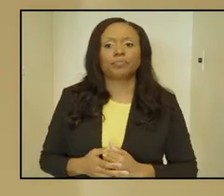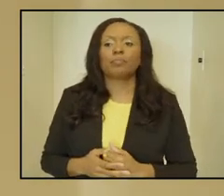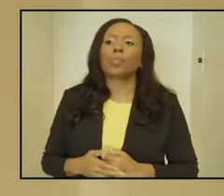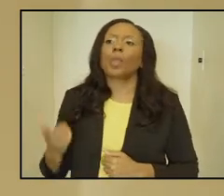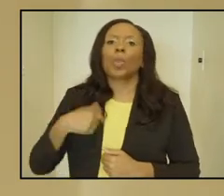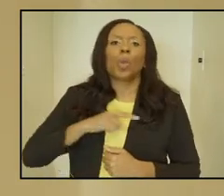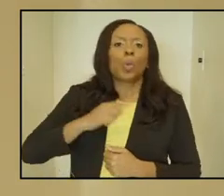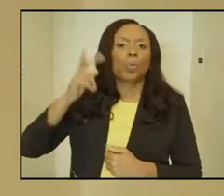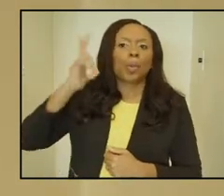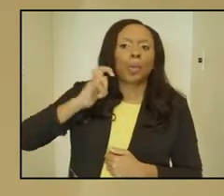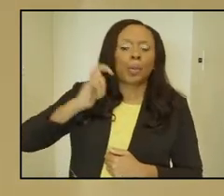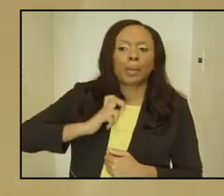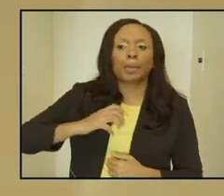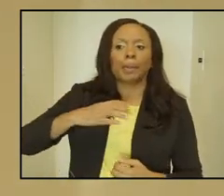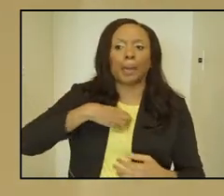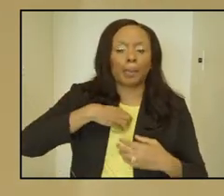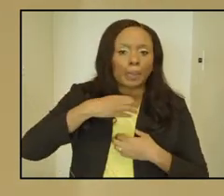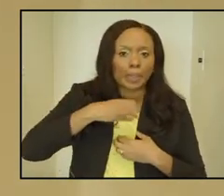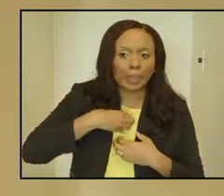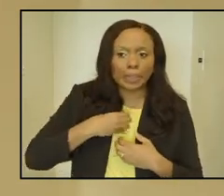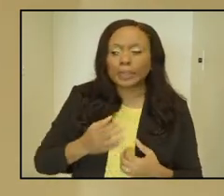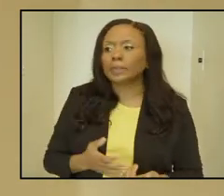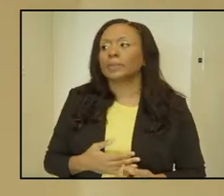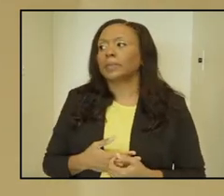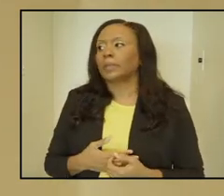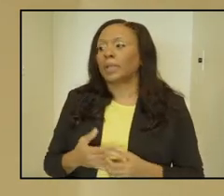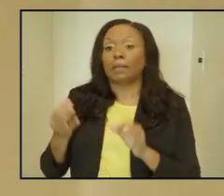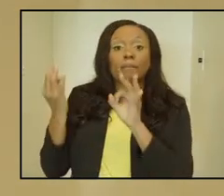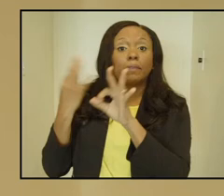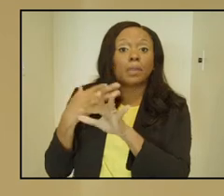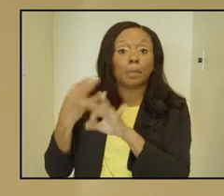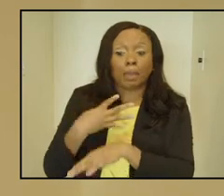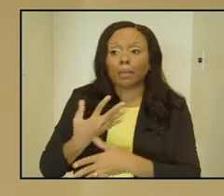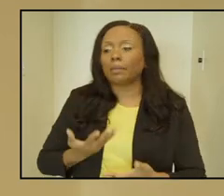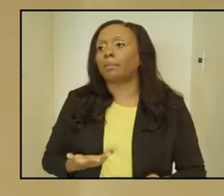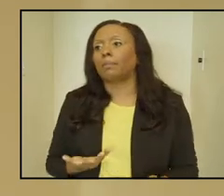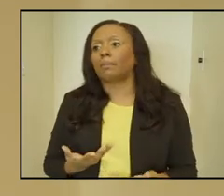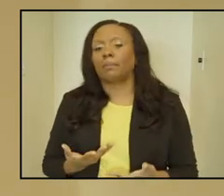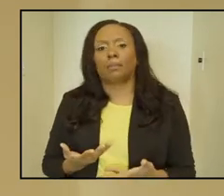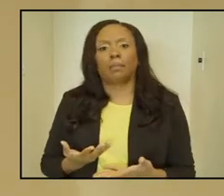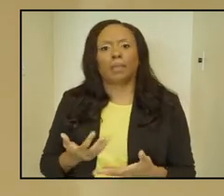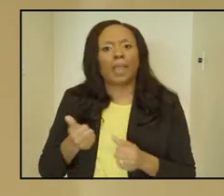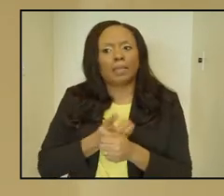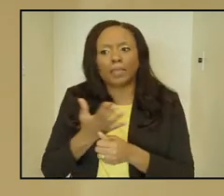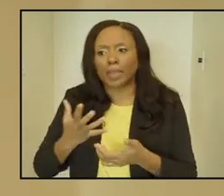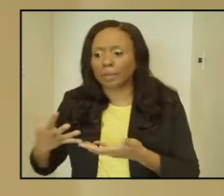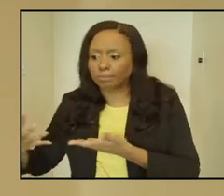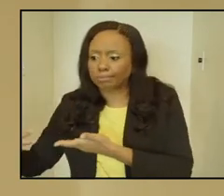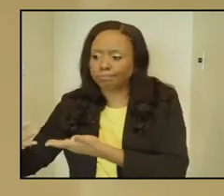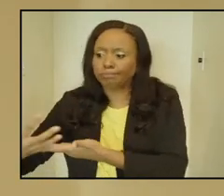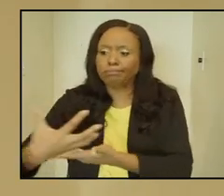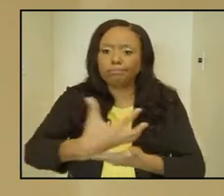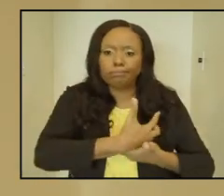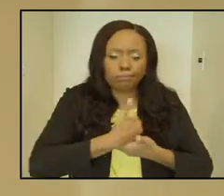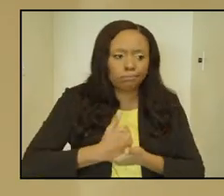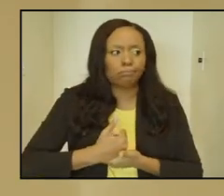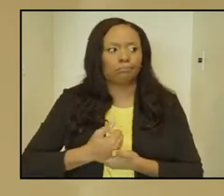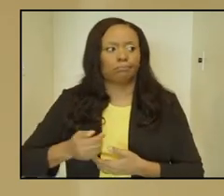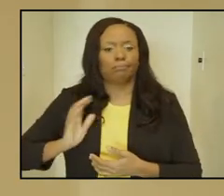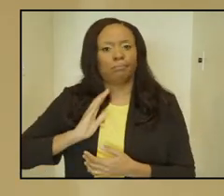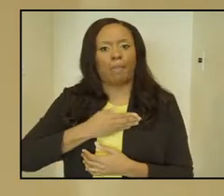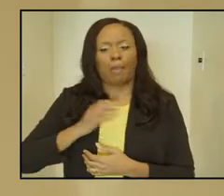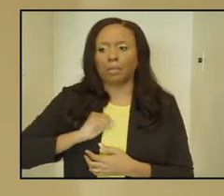feedbacks, and the complaints of the business sector whom we serve, along with those of our staff, who also play critical roles